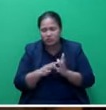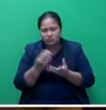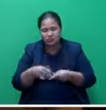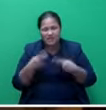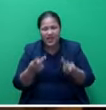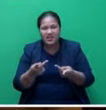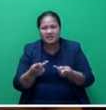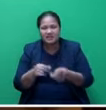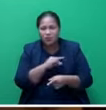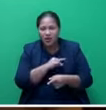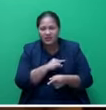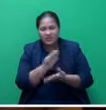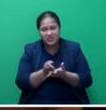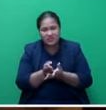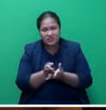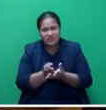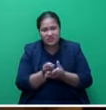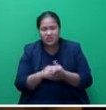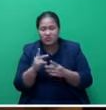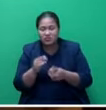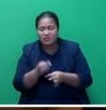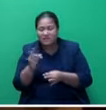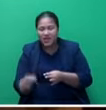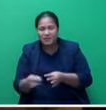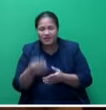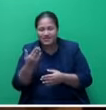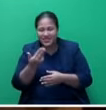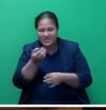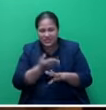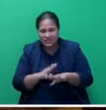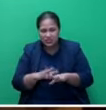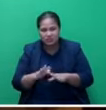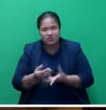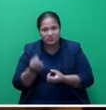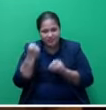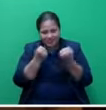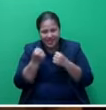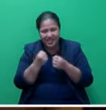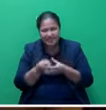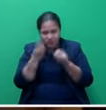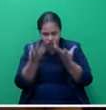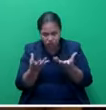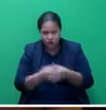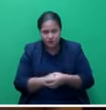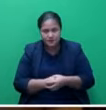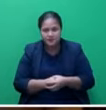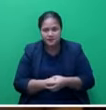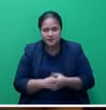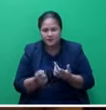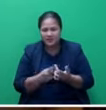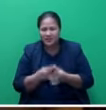to farmers with 19 new commercial cane varieties to show for it. And another 2